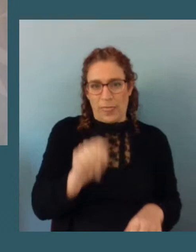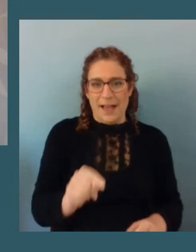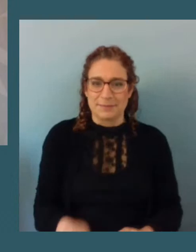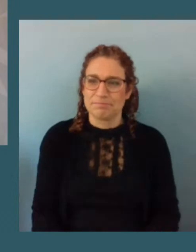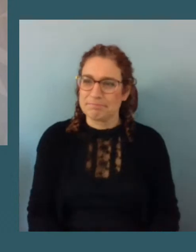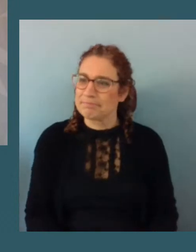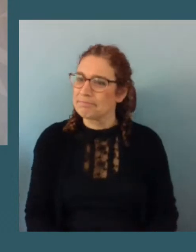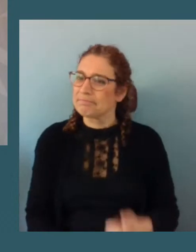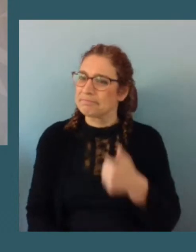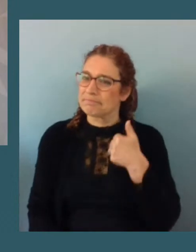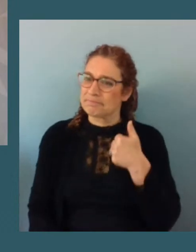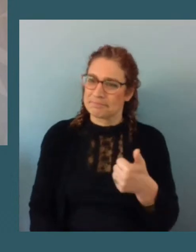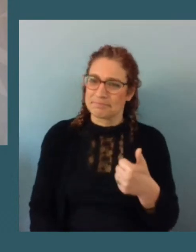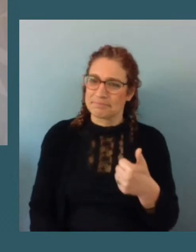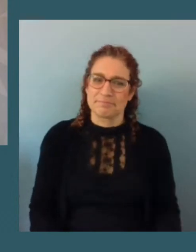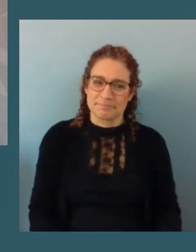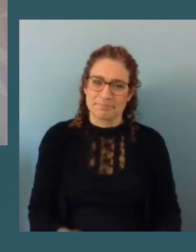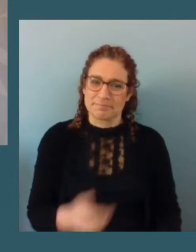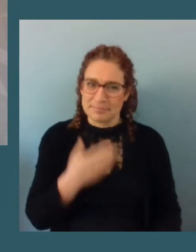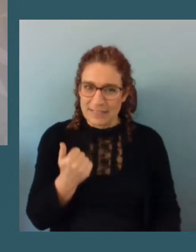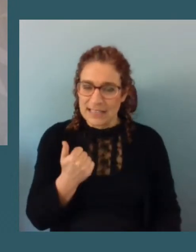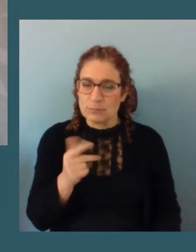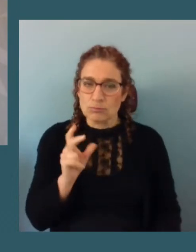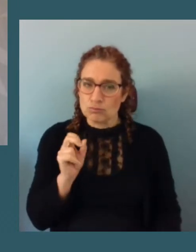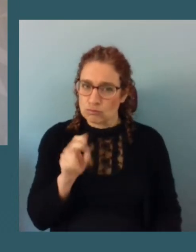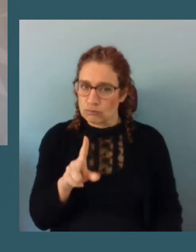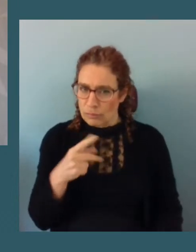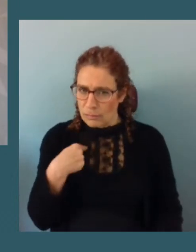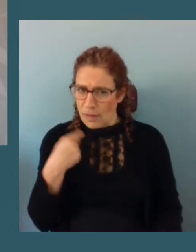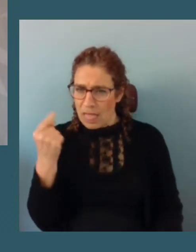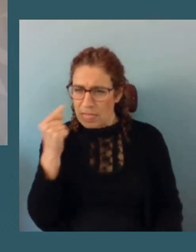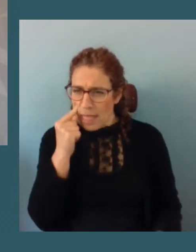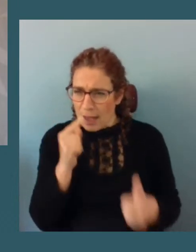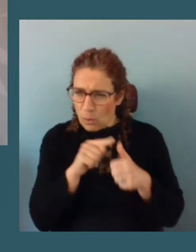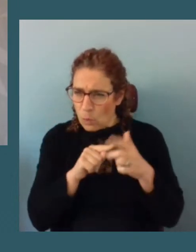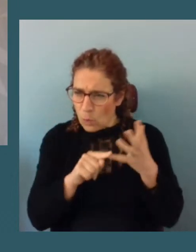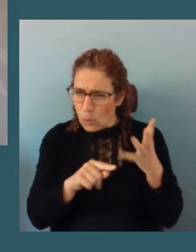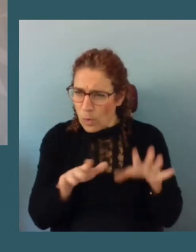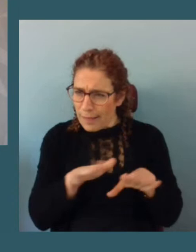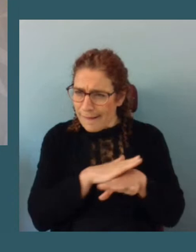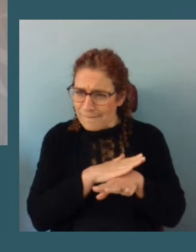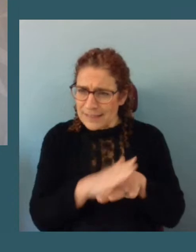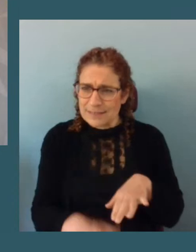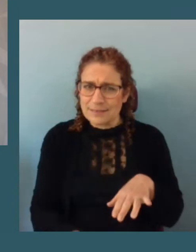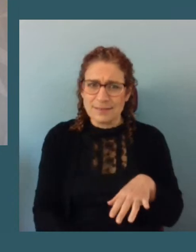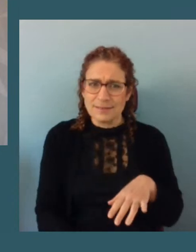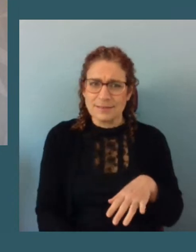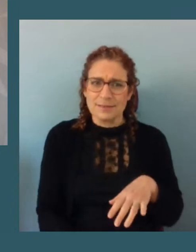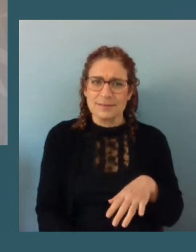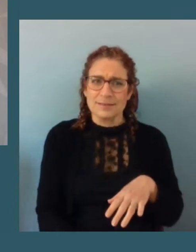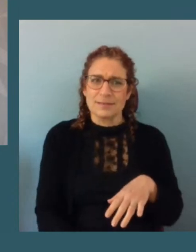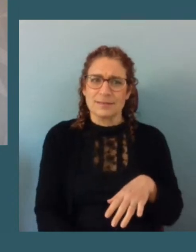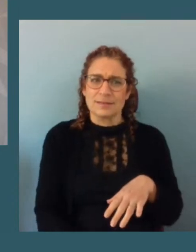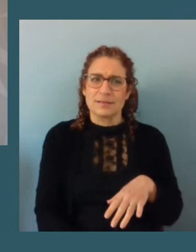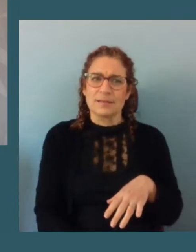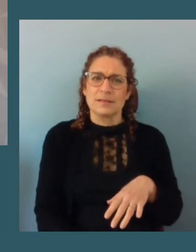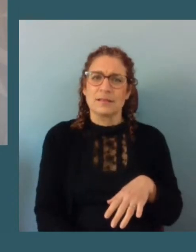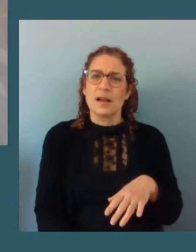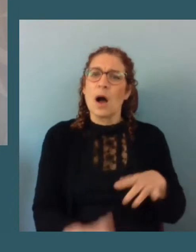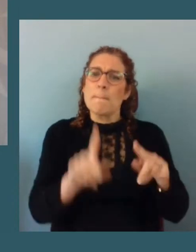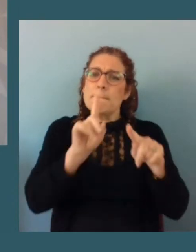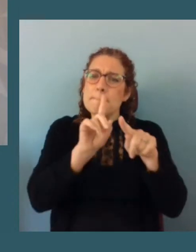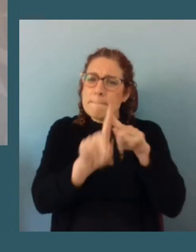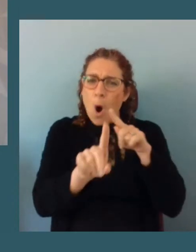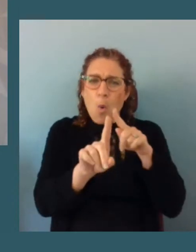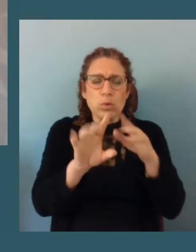lovely. I think we've covered most of the questions that we want to do. Most of them were linked around kind